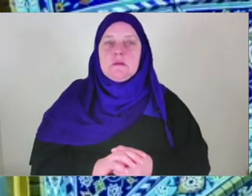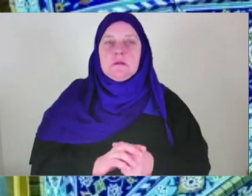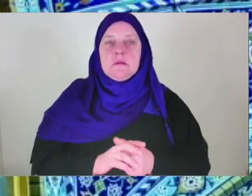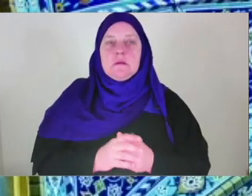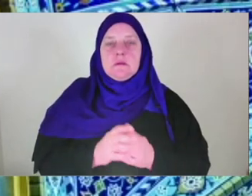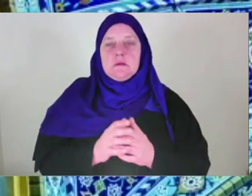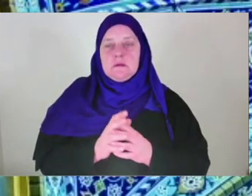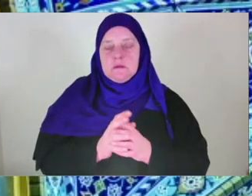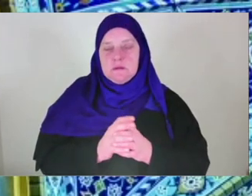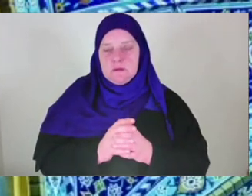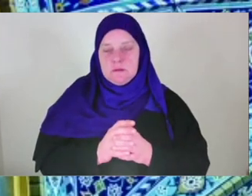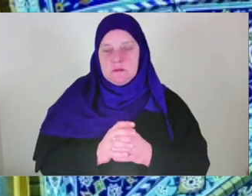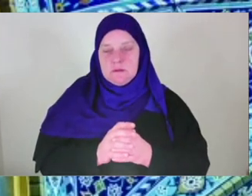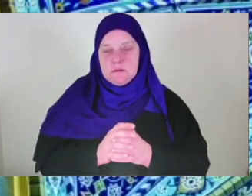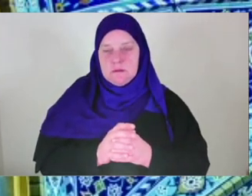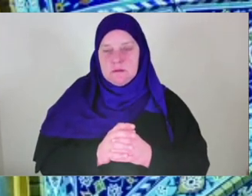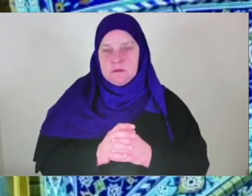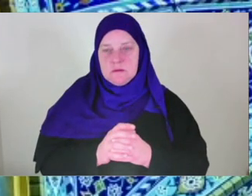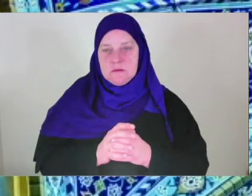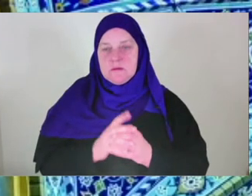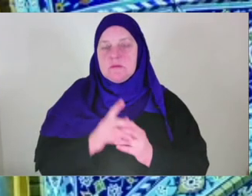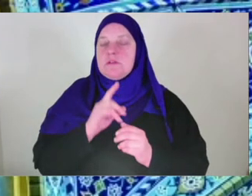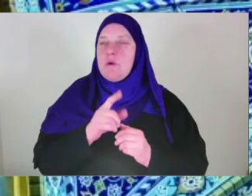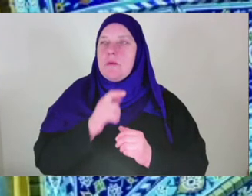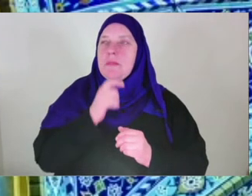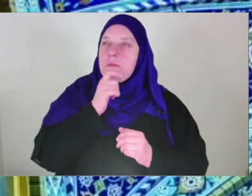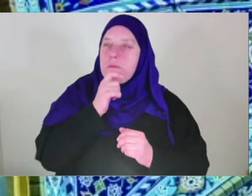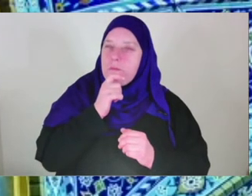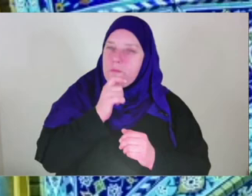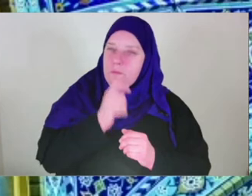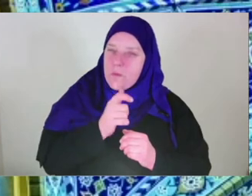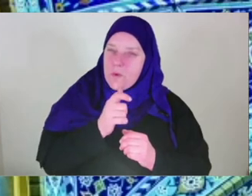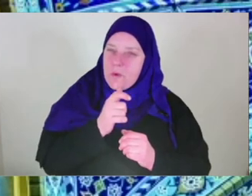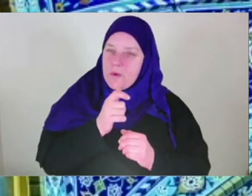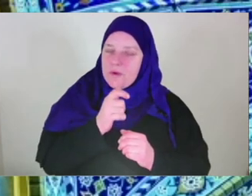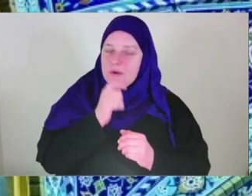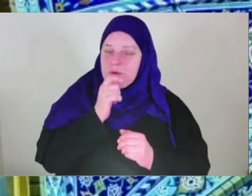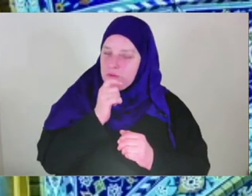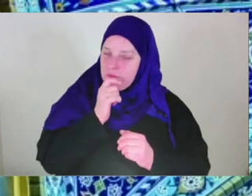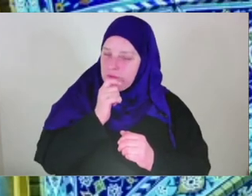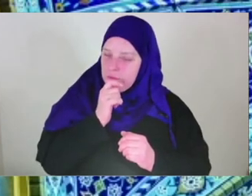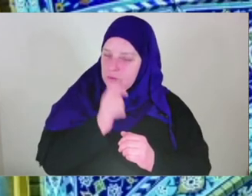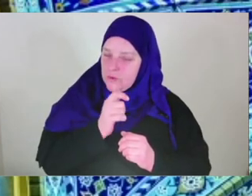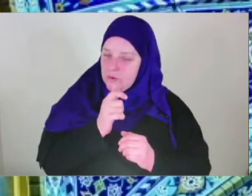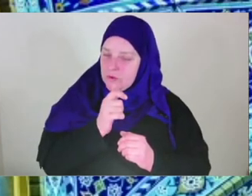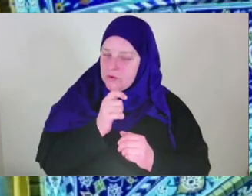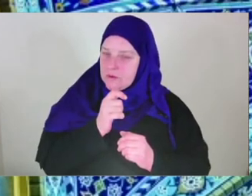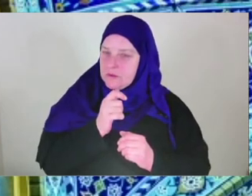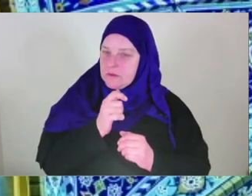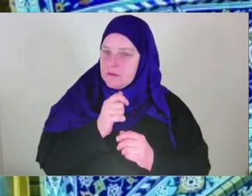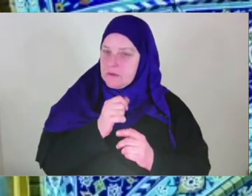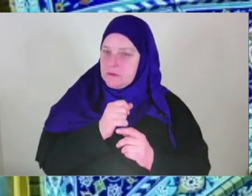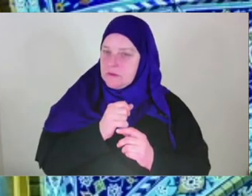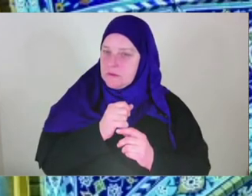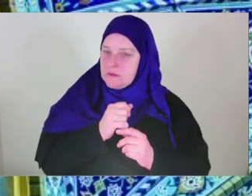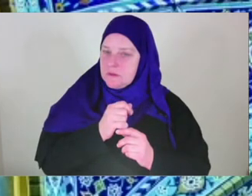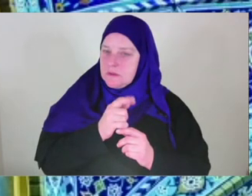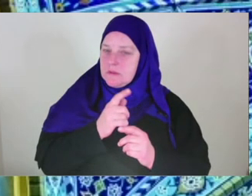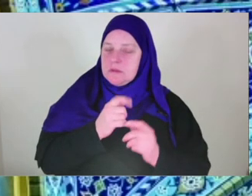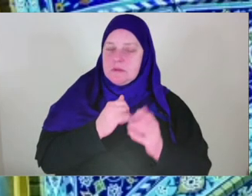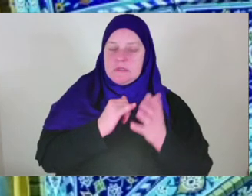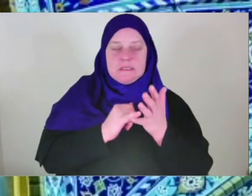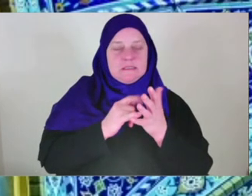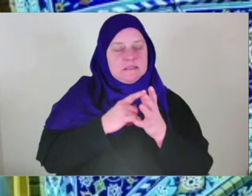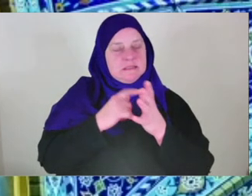So the terminology of the Quran for jurisprudential zakat is sadaqa. Whereas today when we say sadaqa,